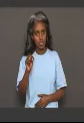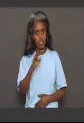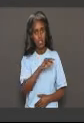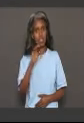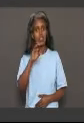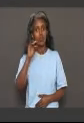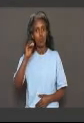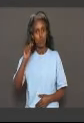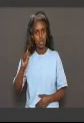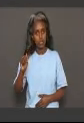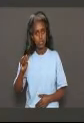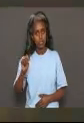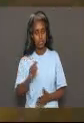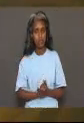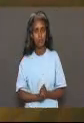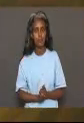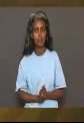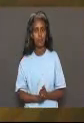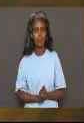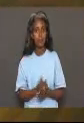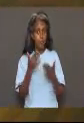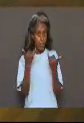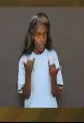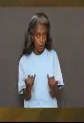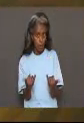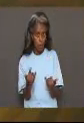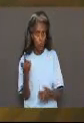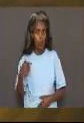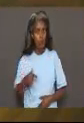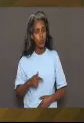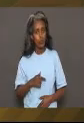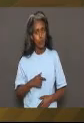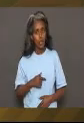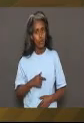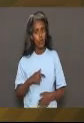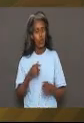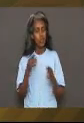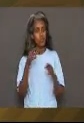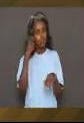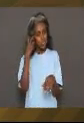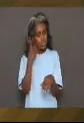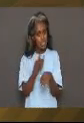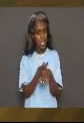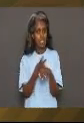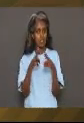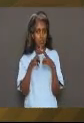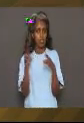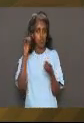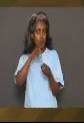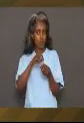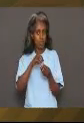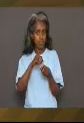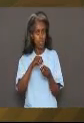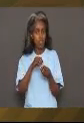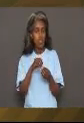and cotangents. Now, we are going to challenge you a bit more.